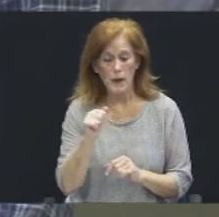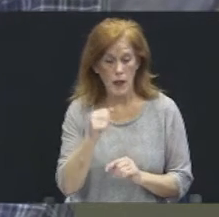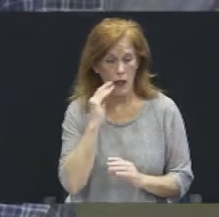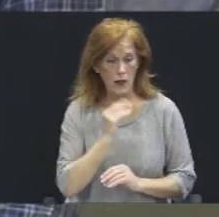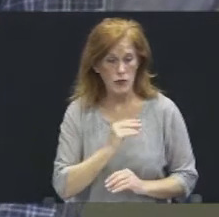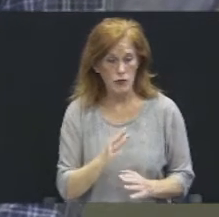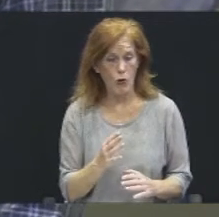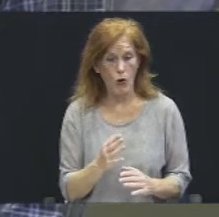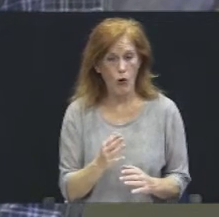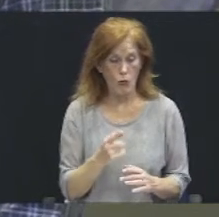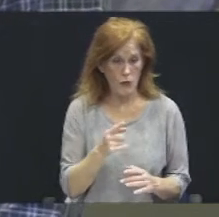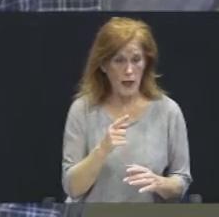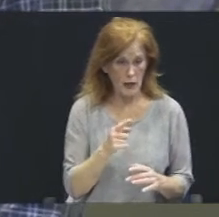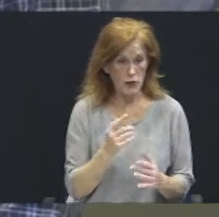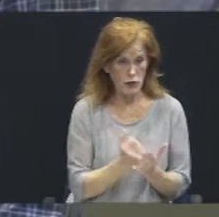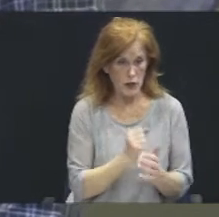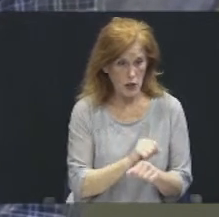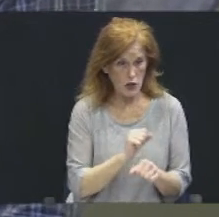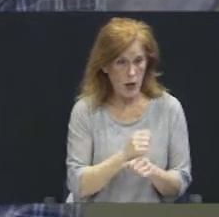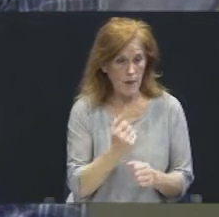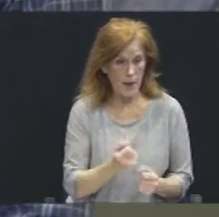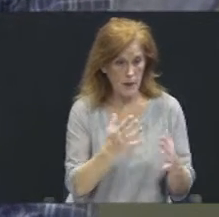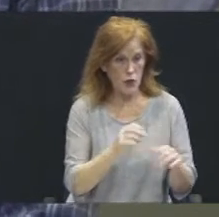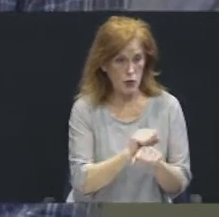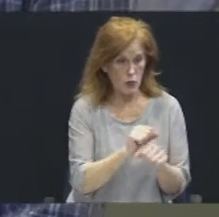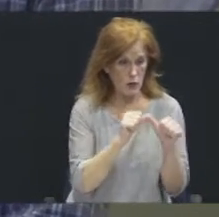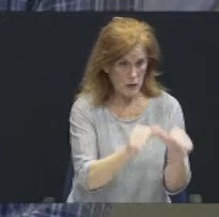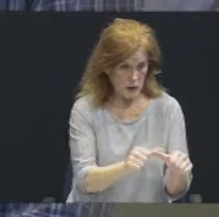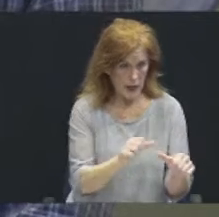you can work and keep your benefits. So